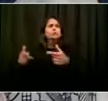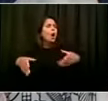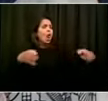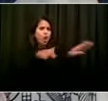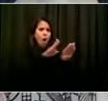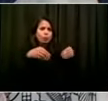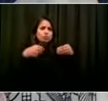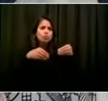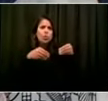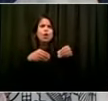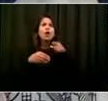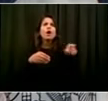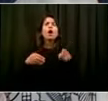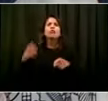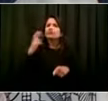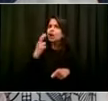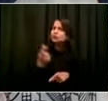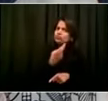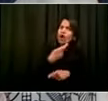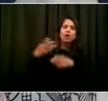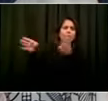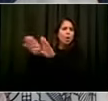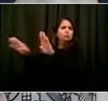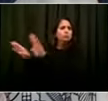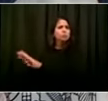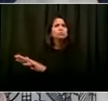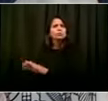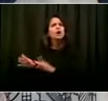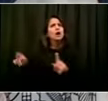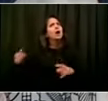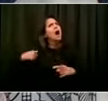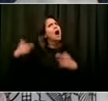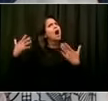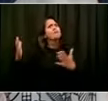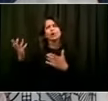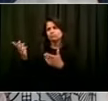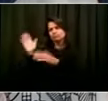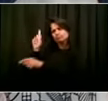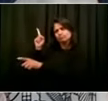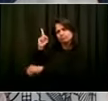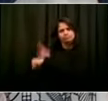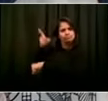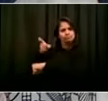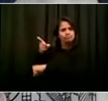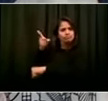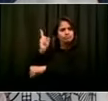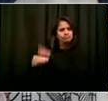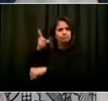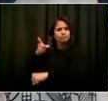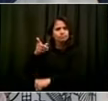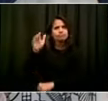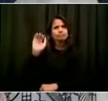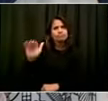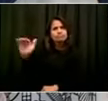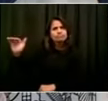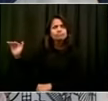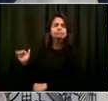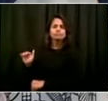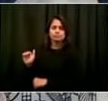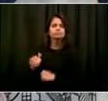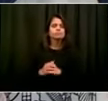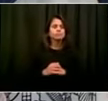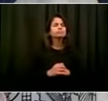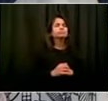restaurants, stores, there's been enforcement throughout. I think what is different this time is that the approach that we use,